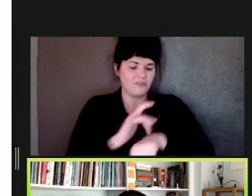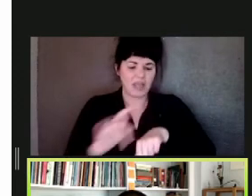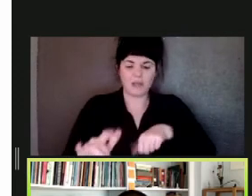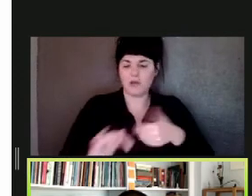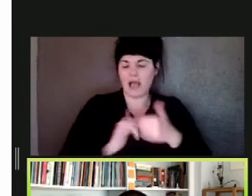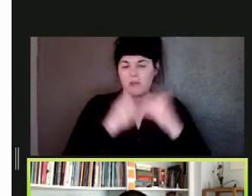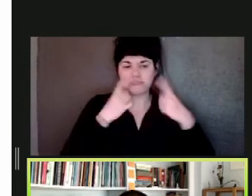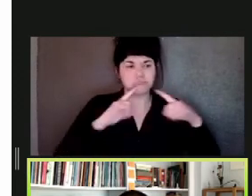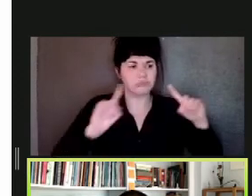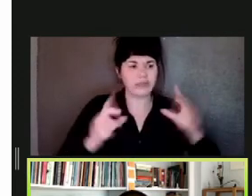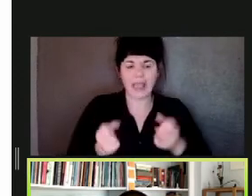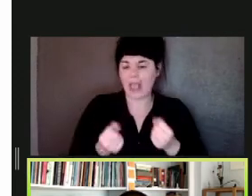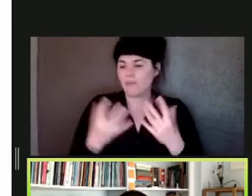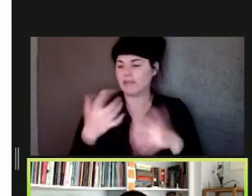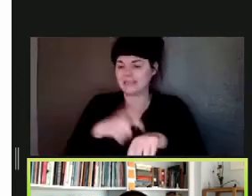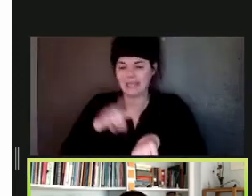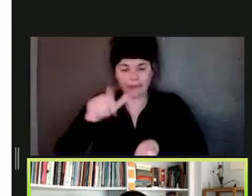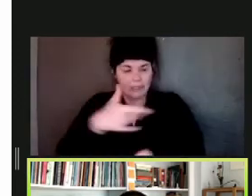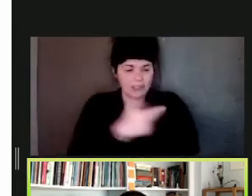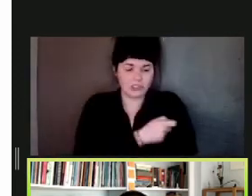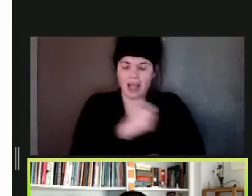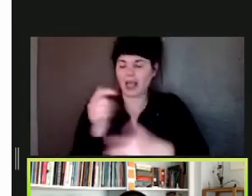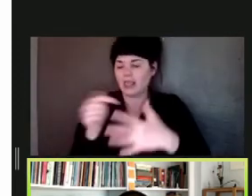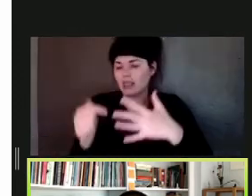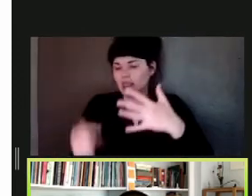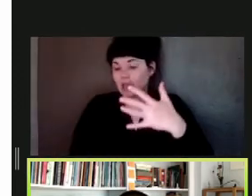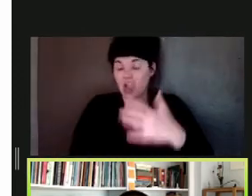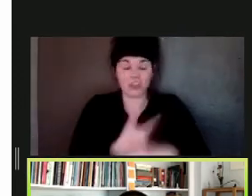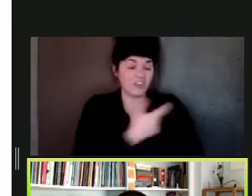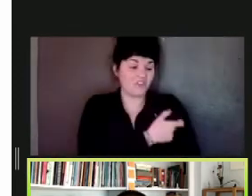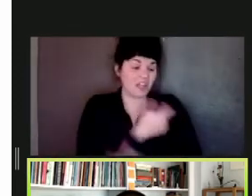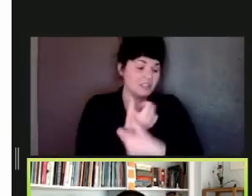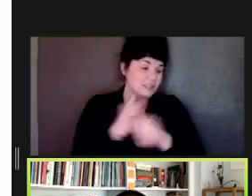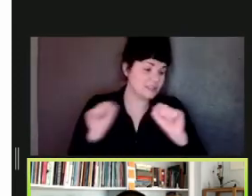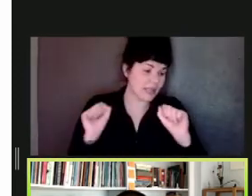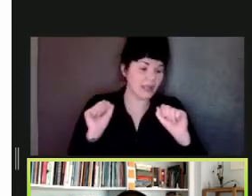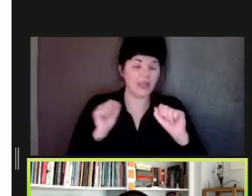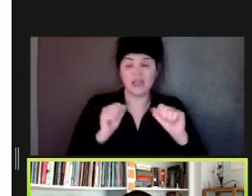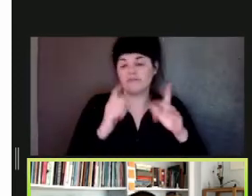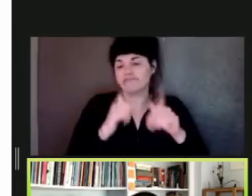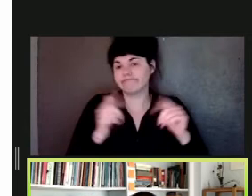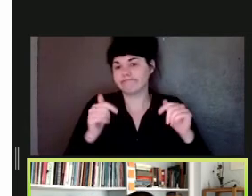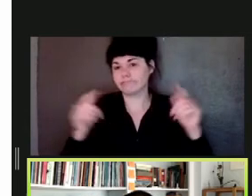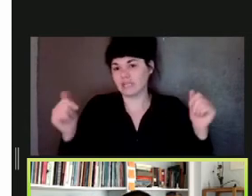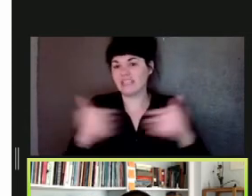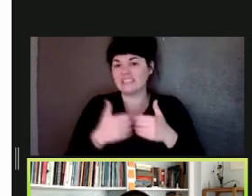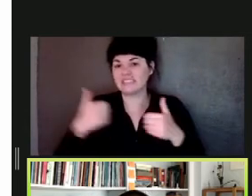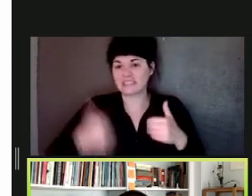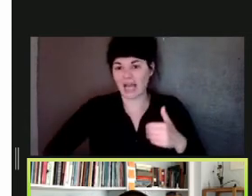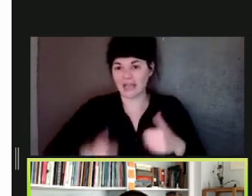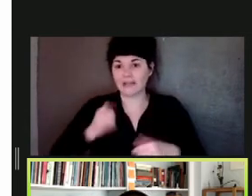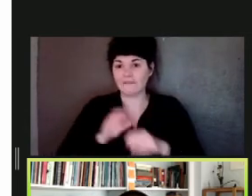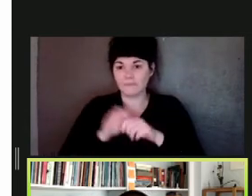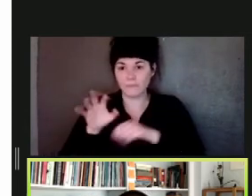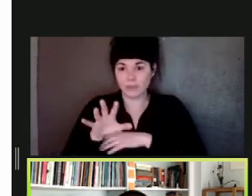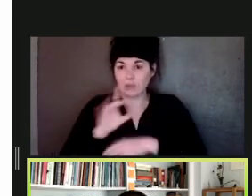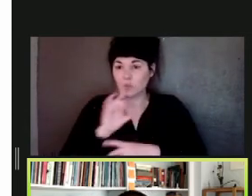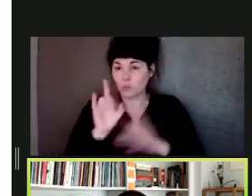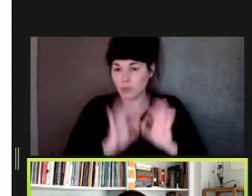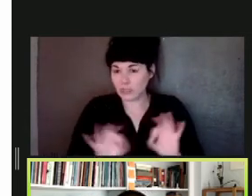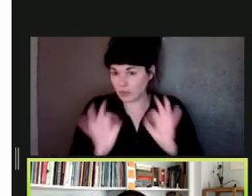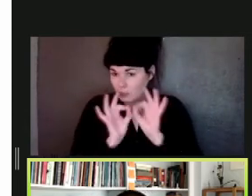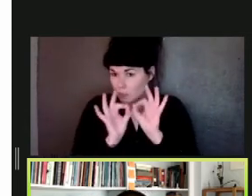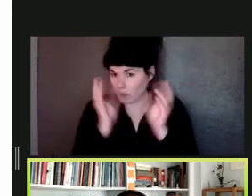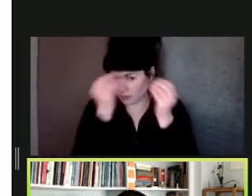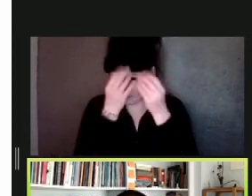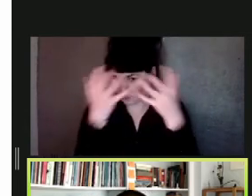people need, are the vaccines safe, and what are some potential side effects. So really important information